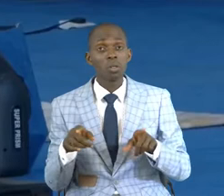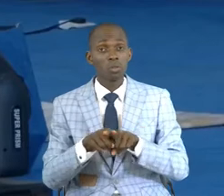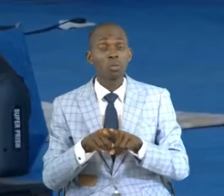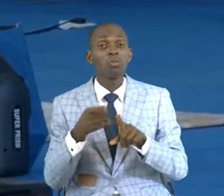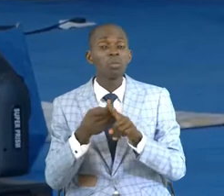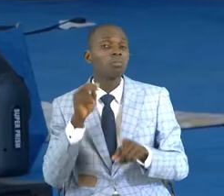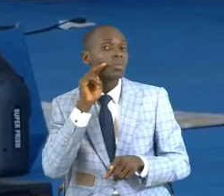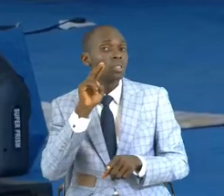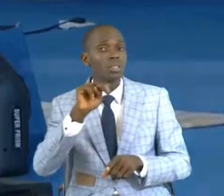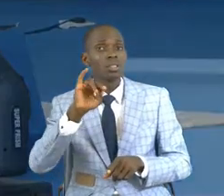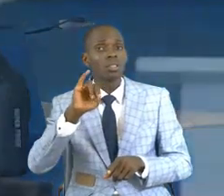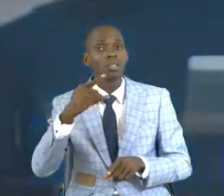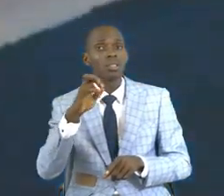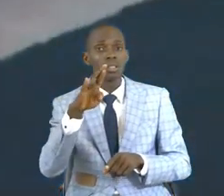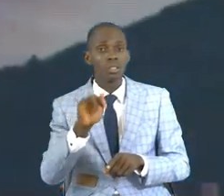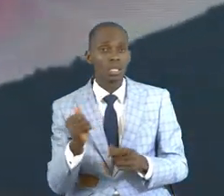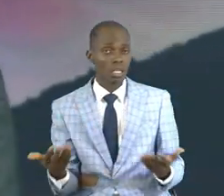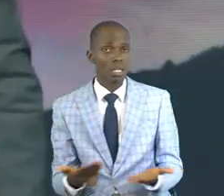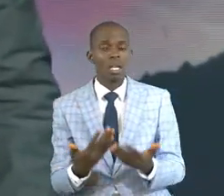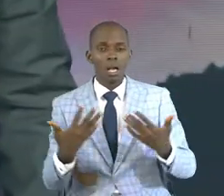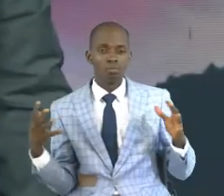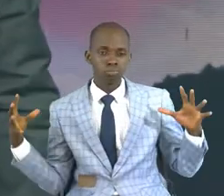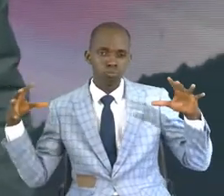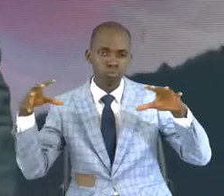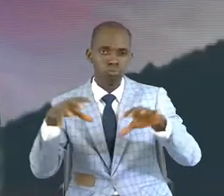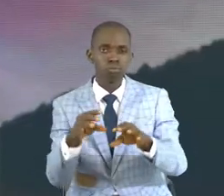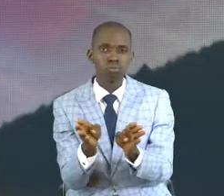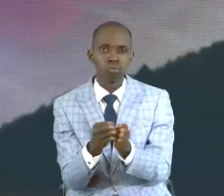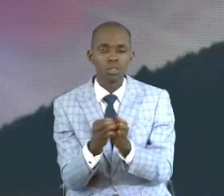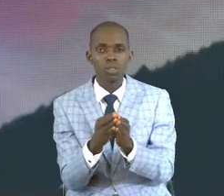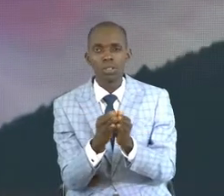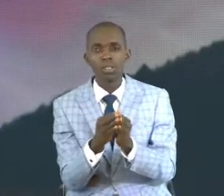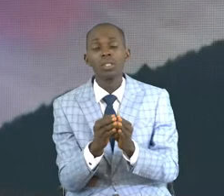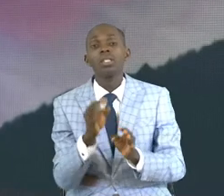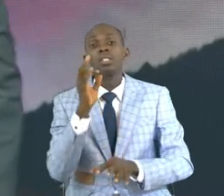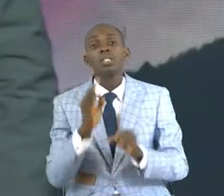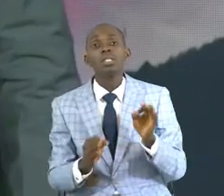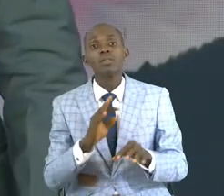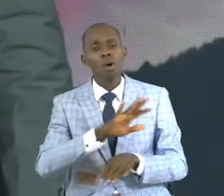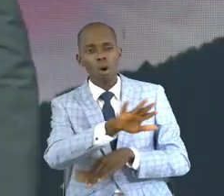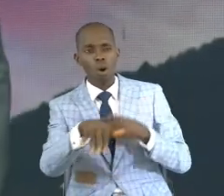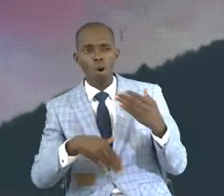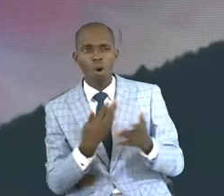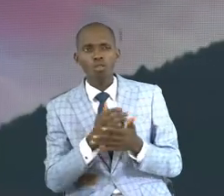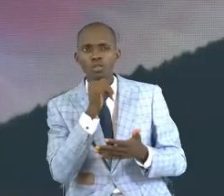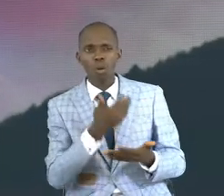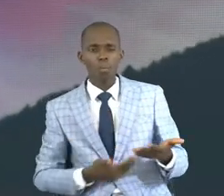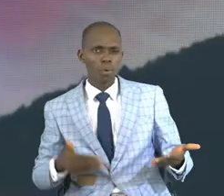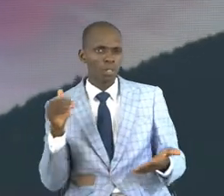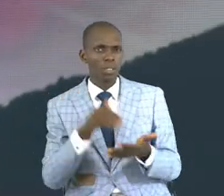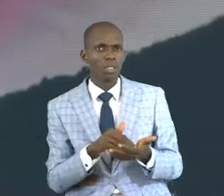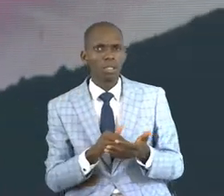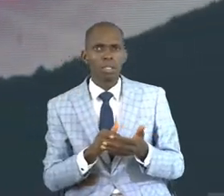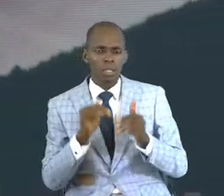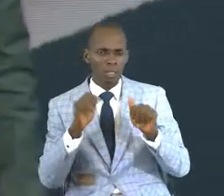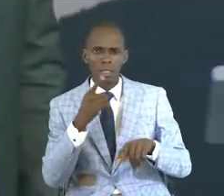and you are having a meeting, if they are all not born again, and you say you are born again, and you have